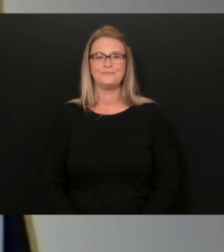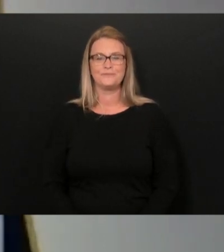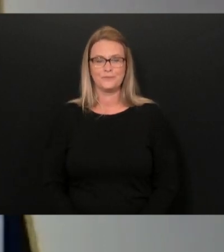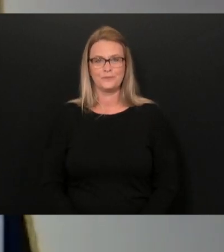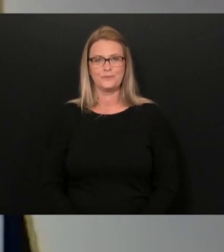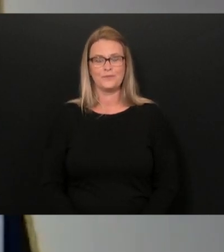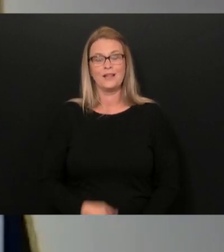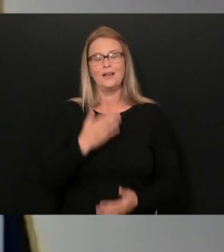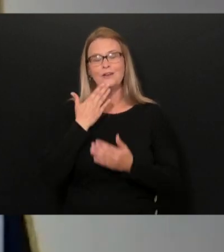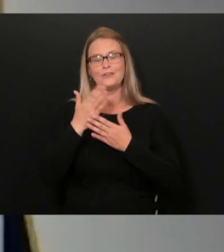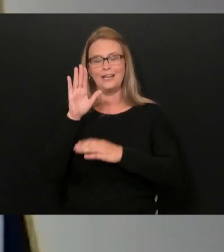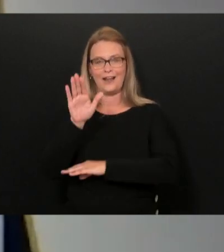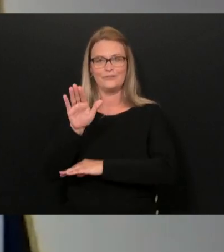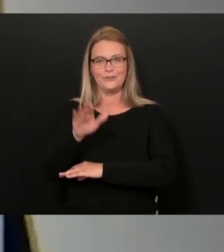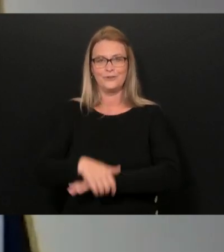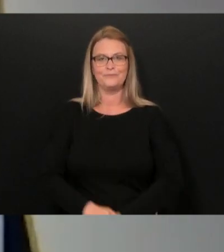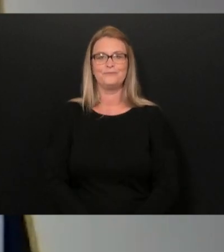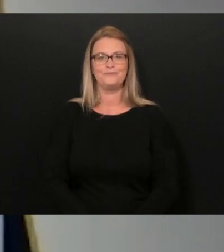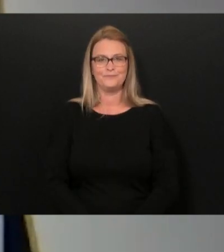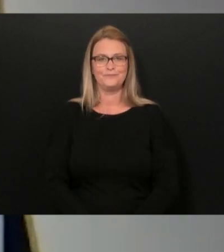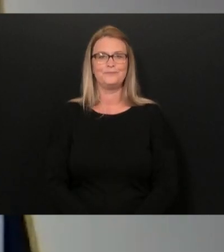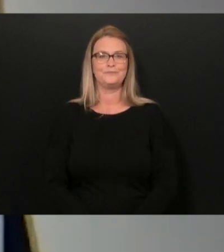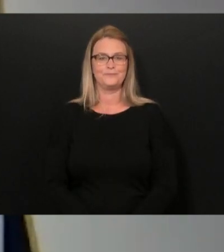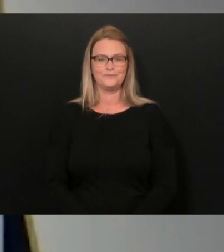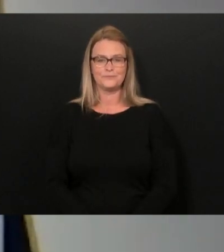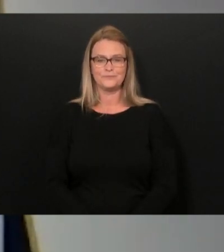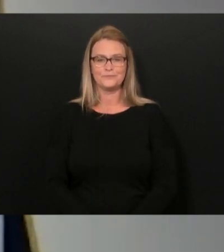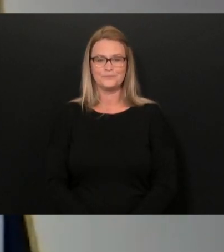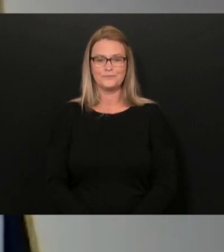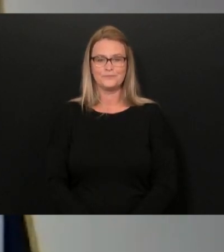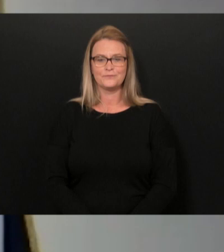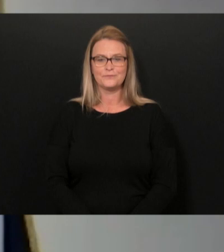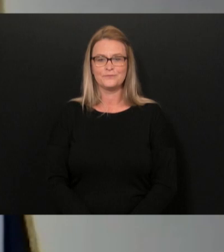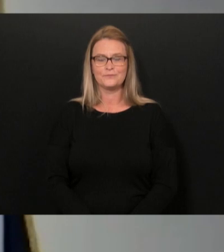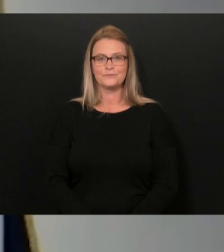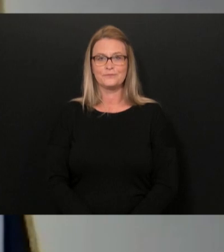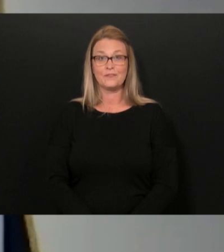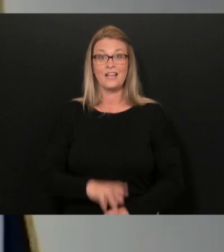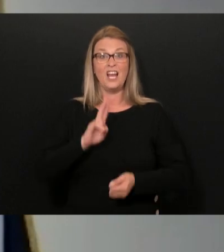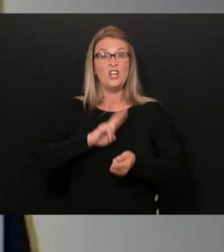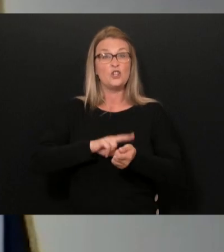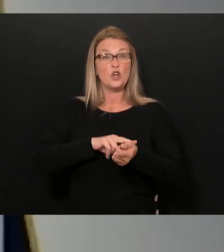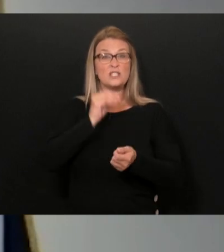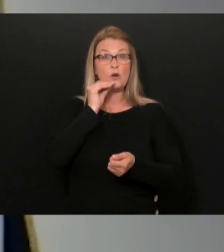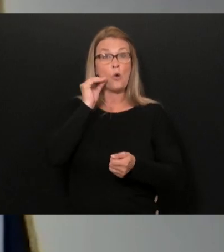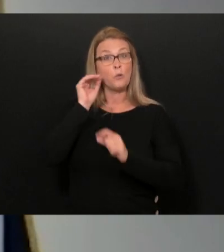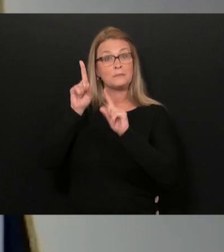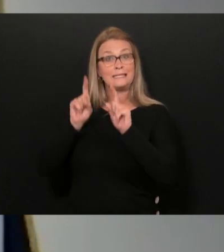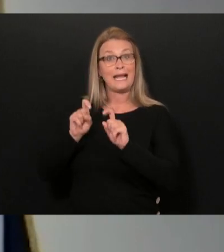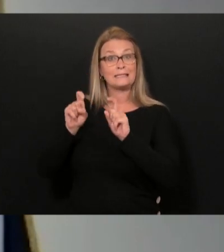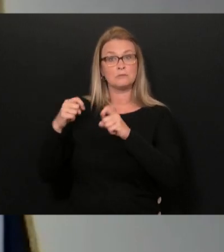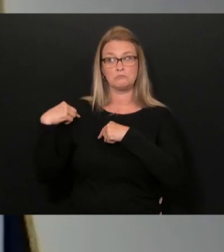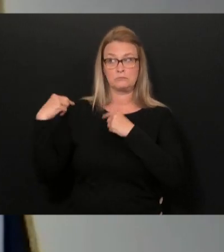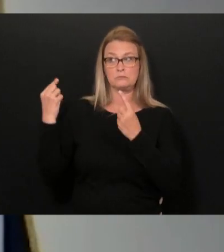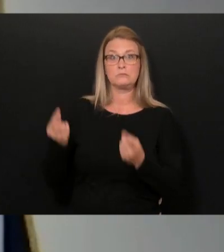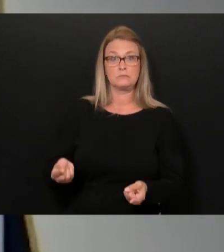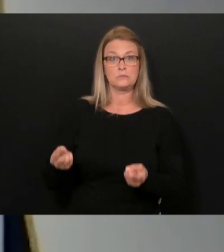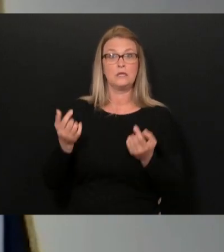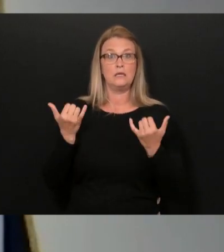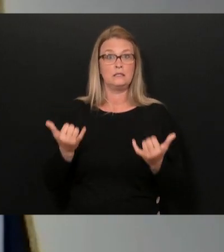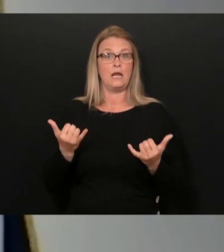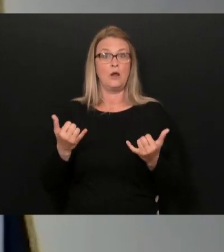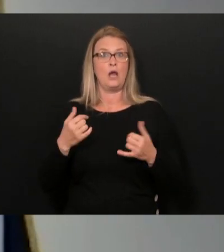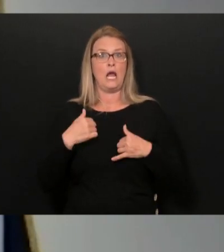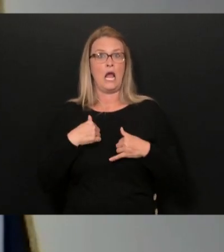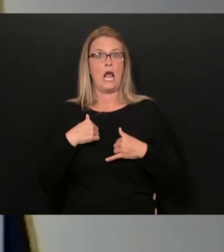Good afternoon, everyone. Let me give you an update on the nursing home testing effort. I had talked the